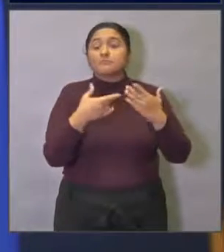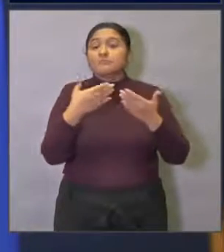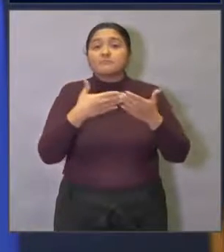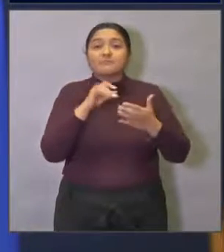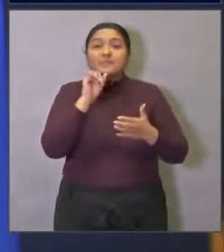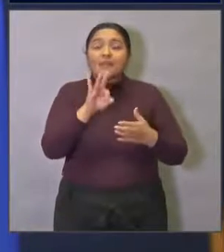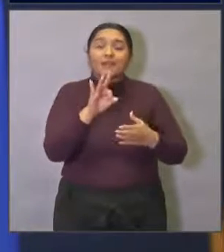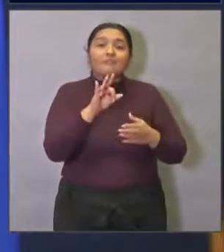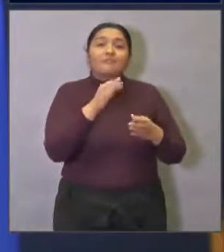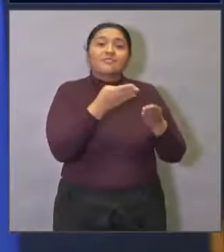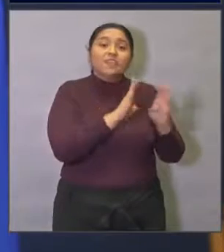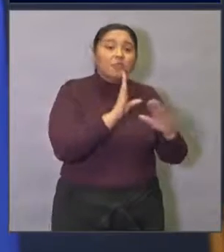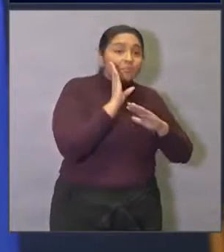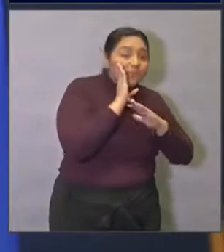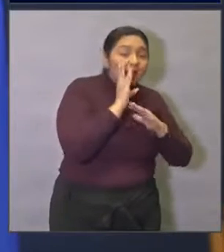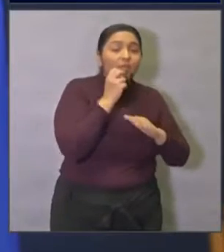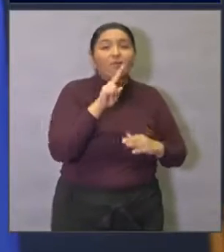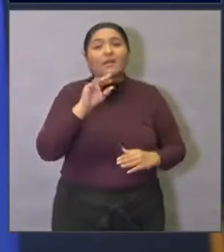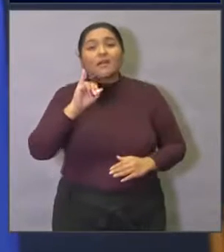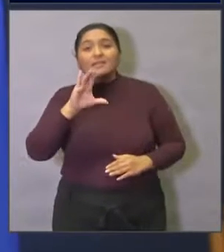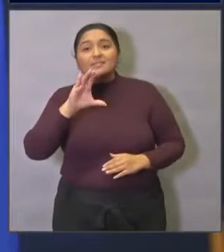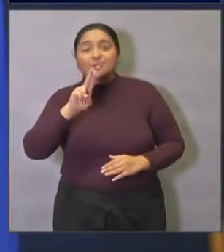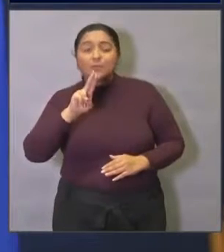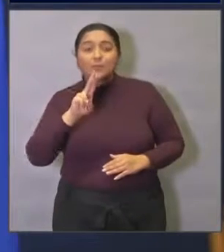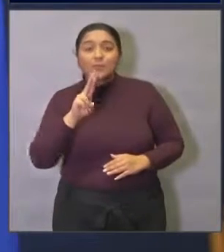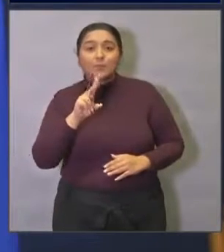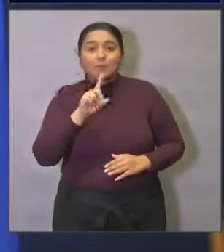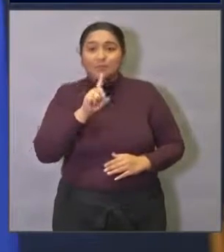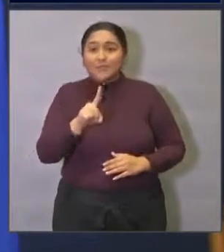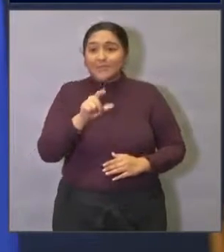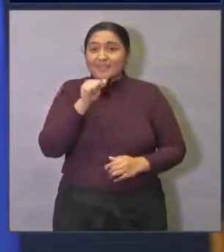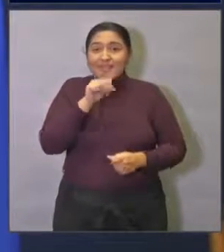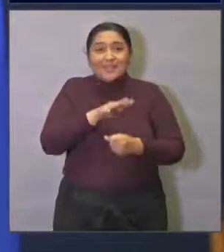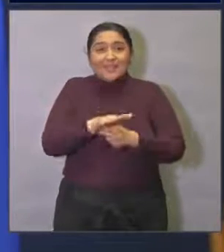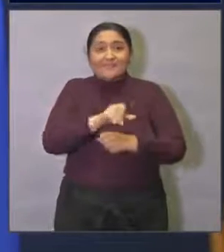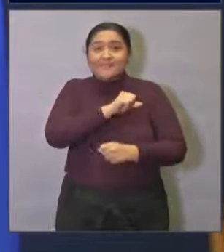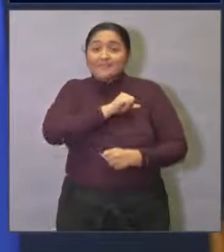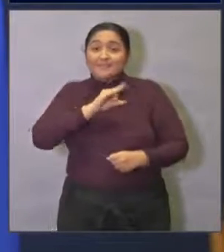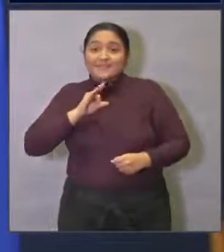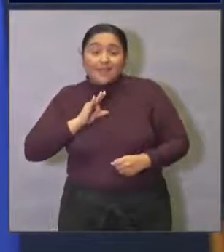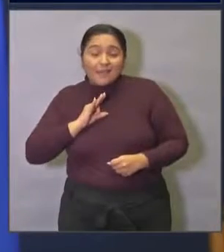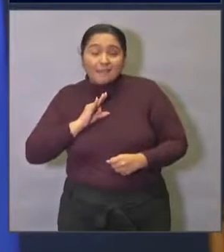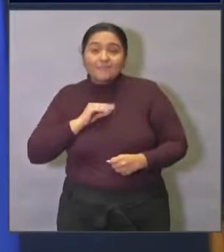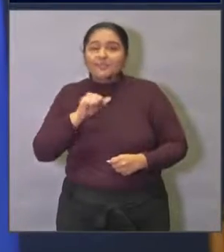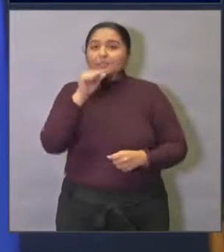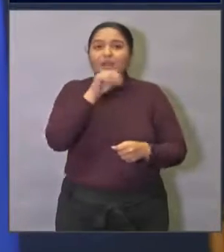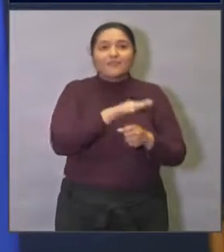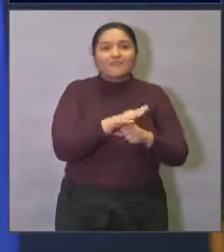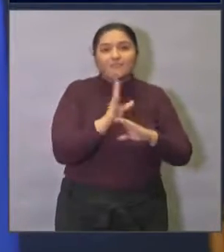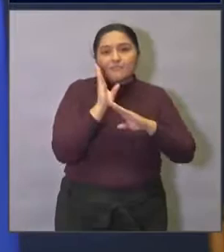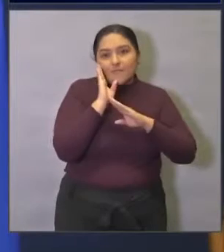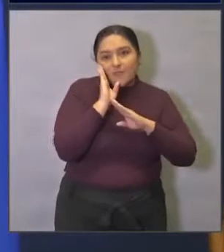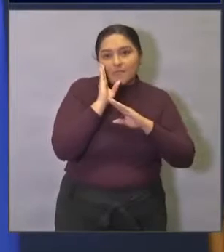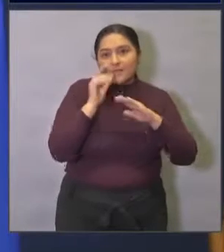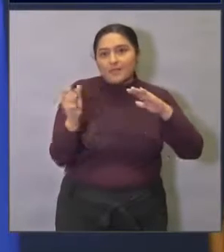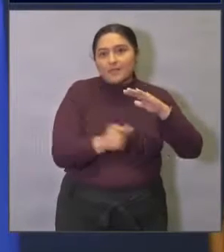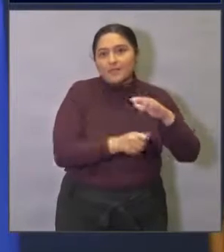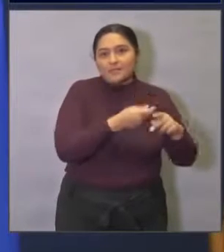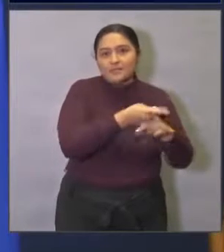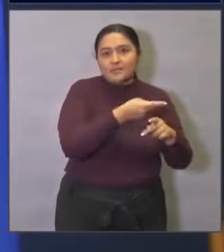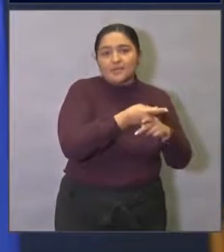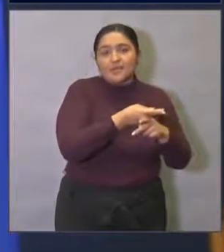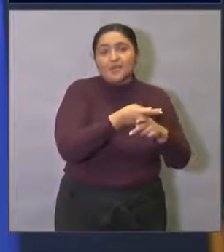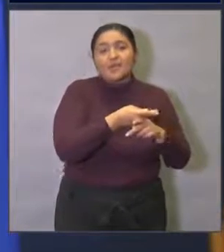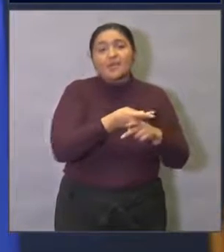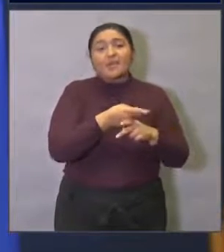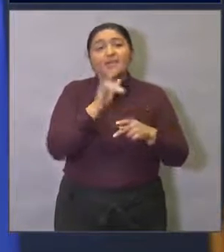inpatient bed, that we just don't have the staffing or the actual bed space to care for them. And what that does is